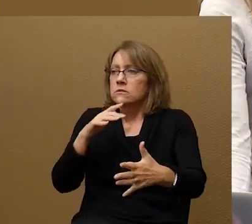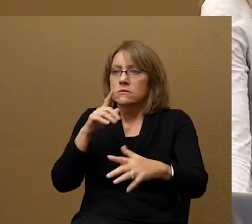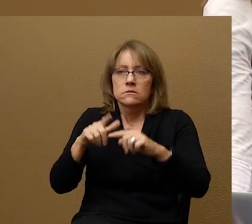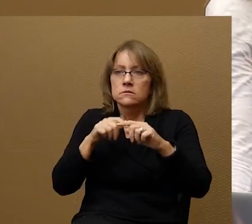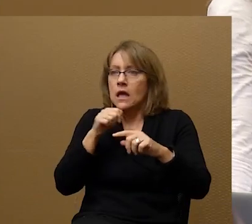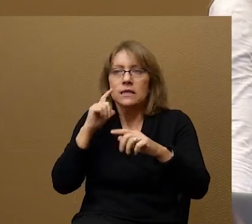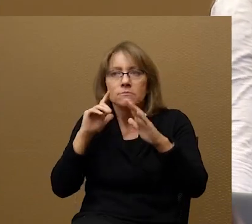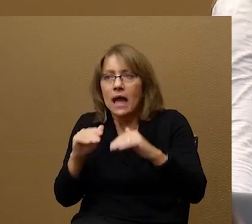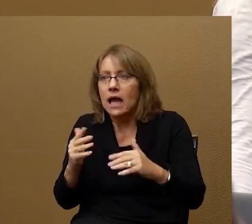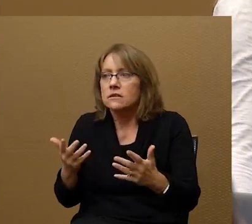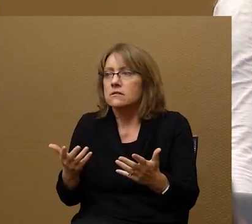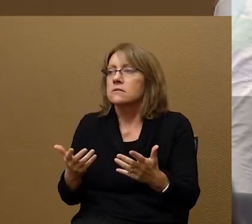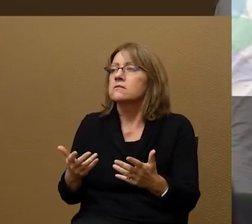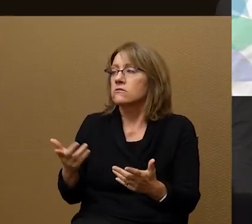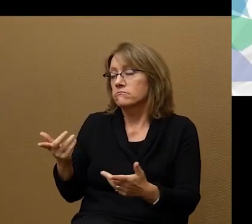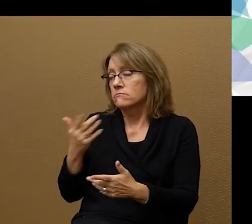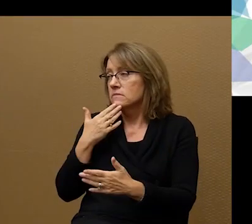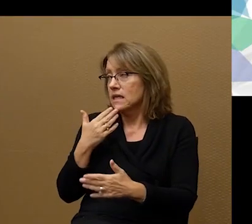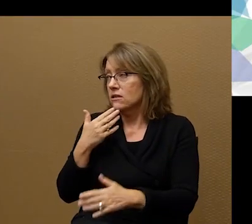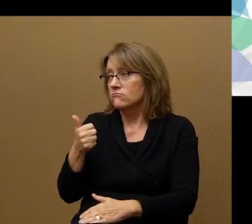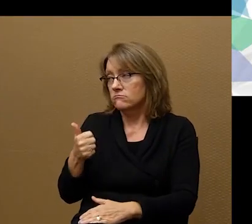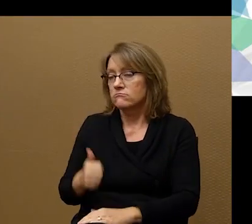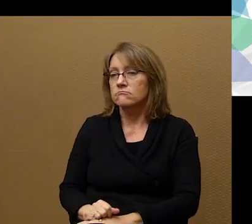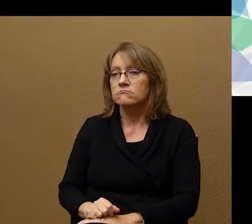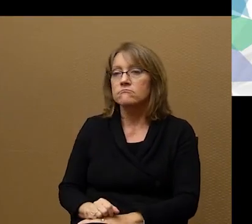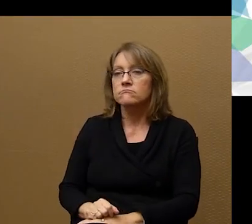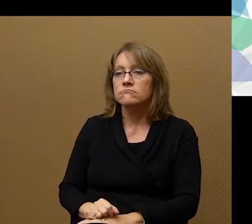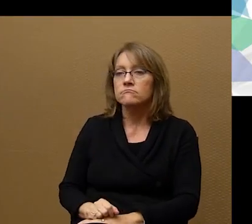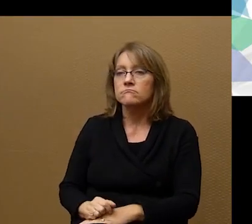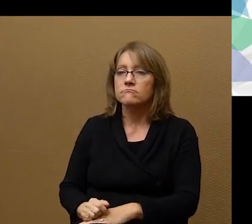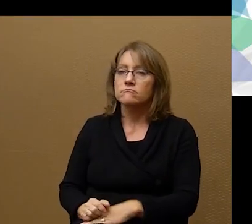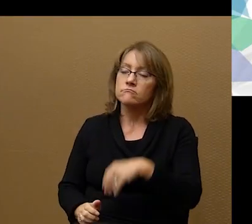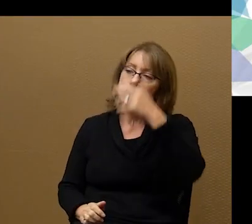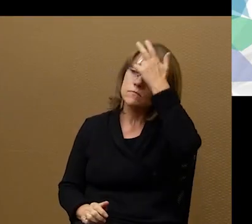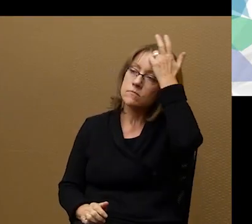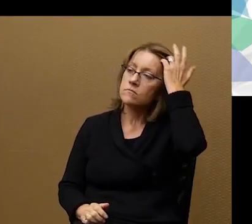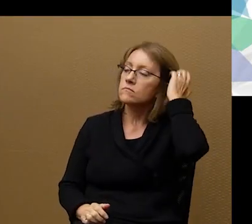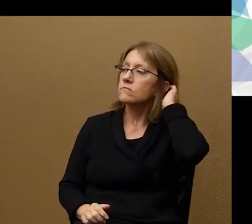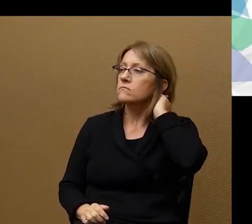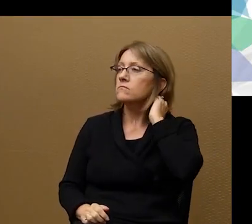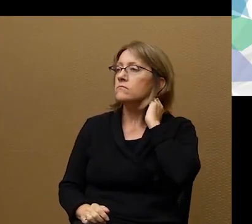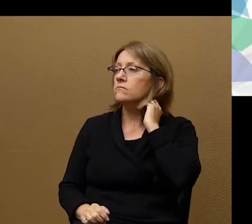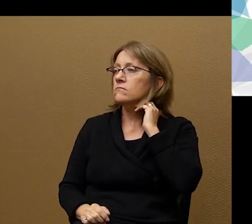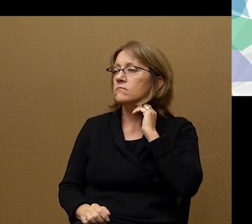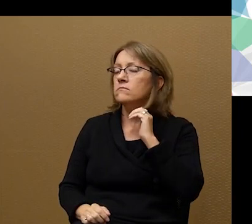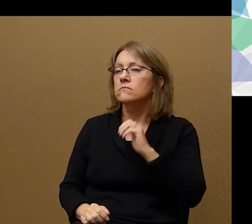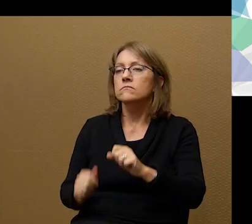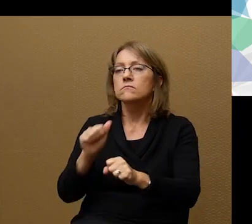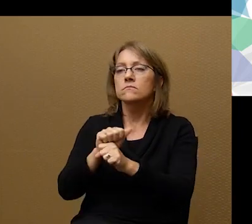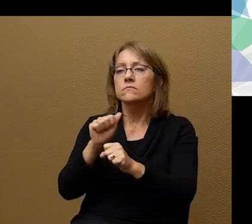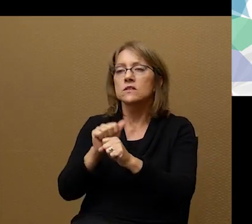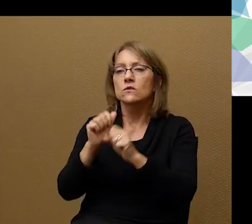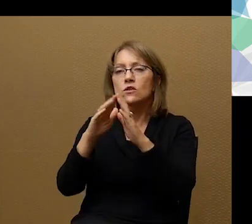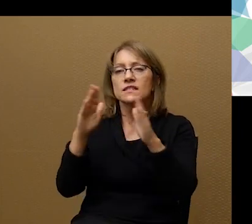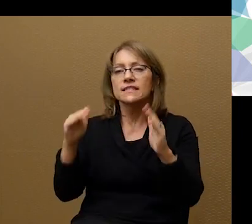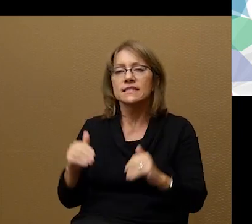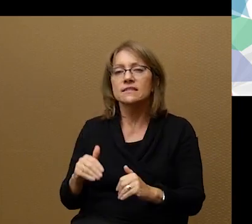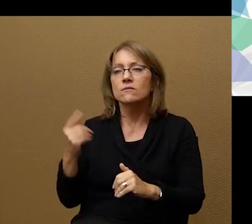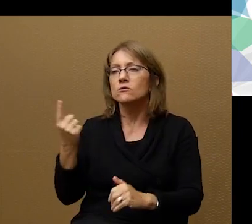So thank you for sharing. All right, work systems. So this is kind of what someone back there was